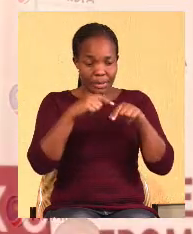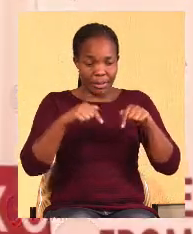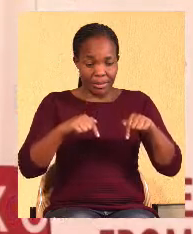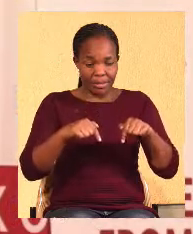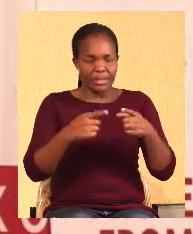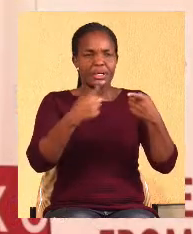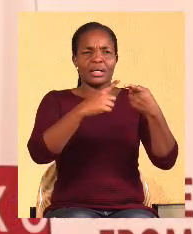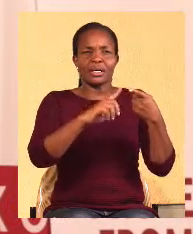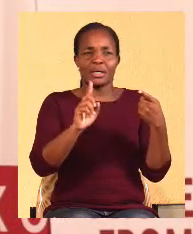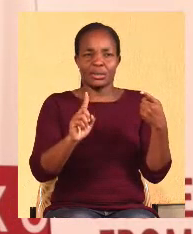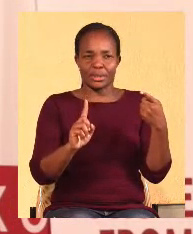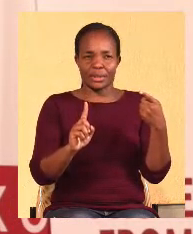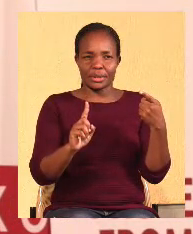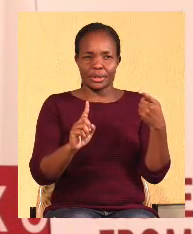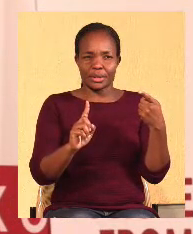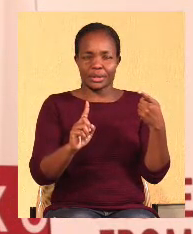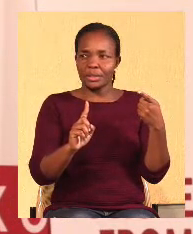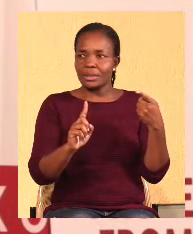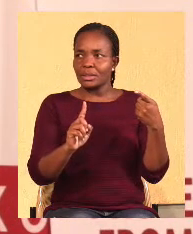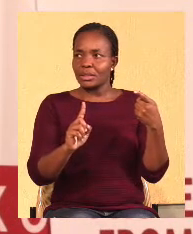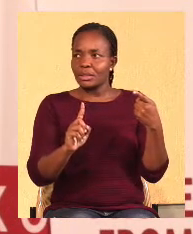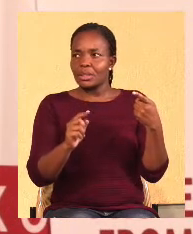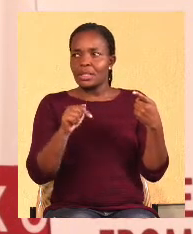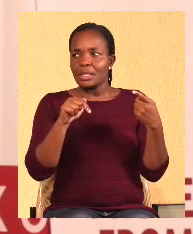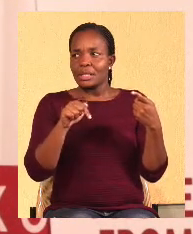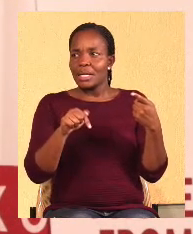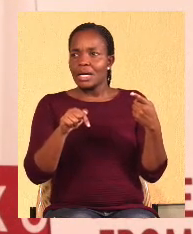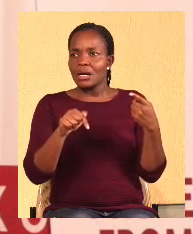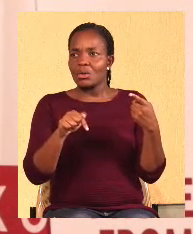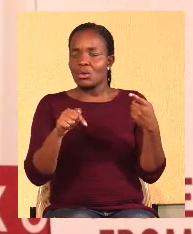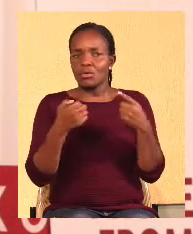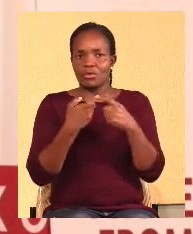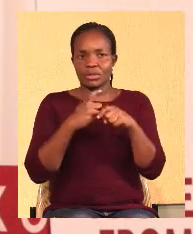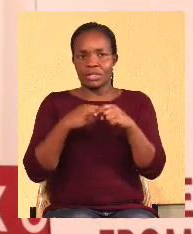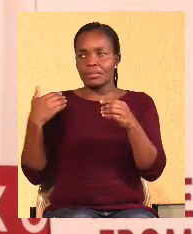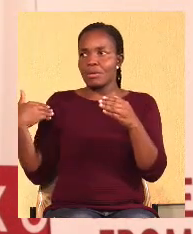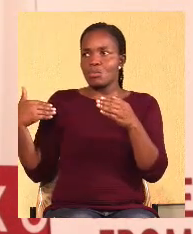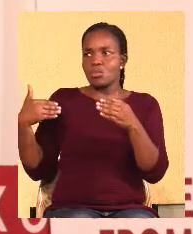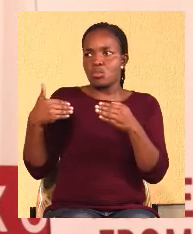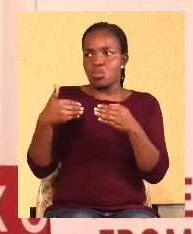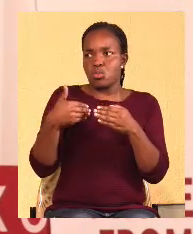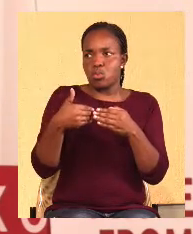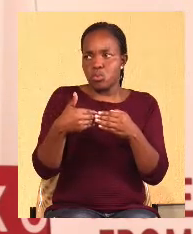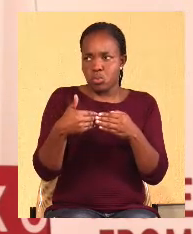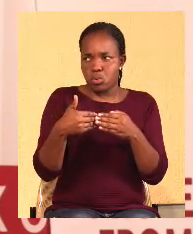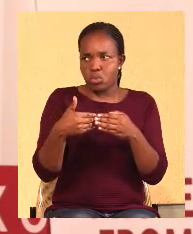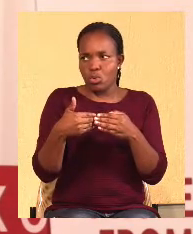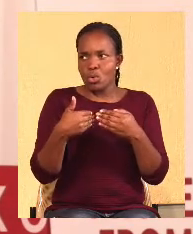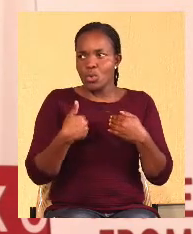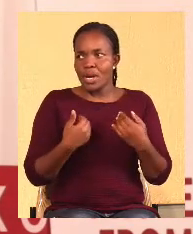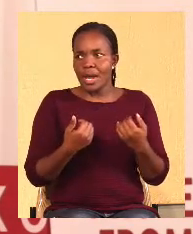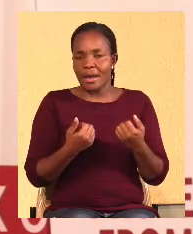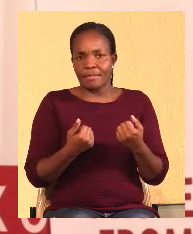Number one, we have now so far recovered